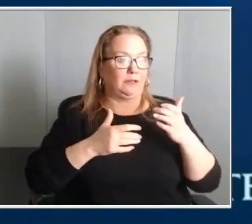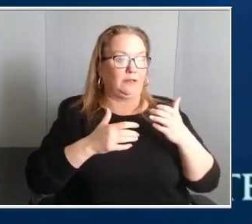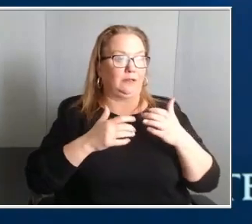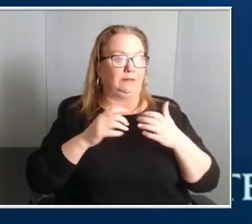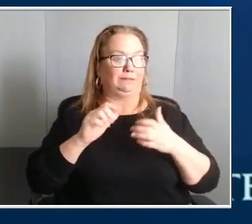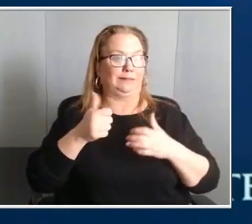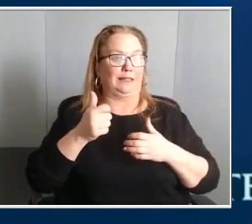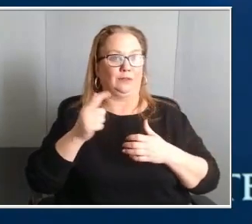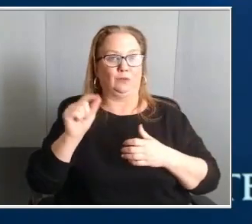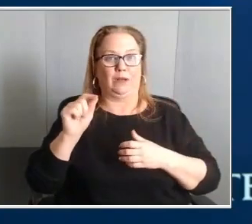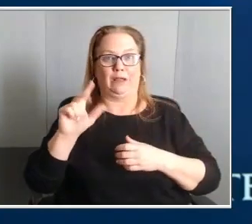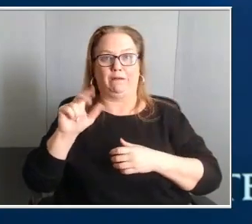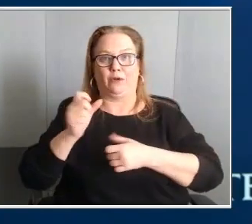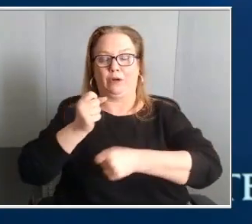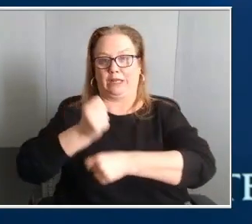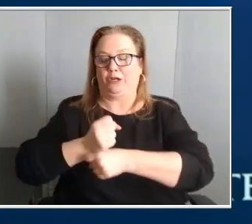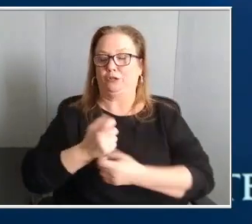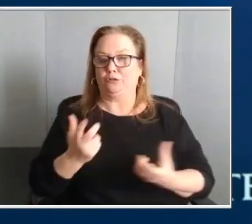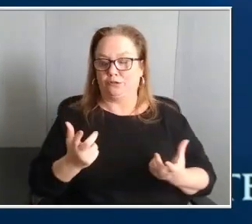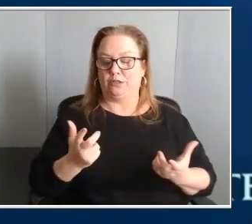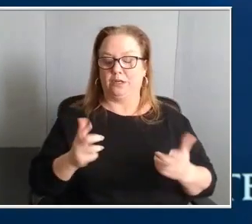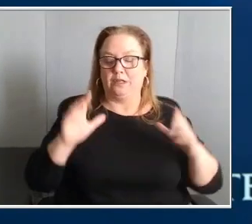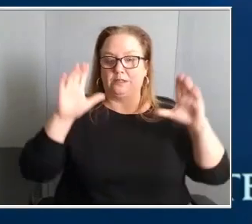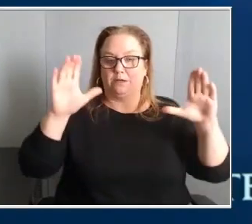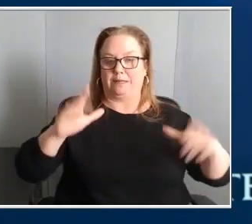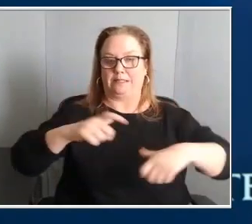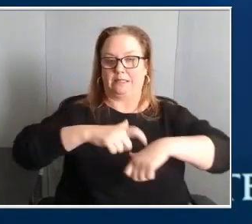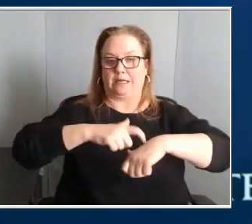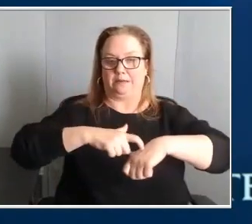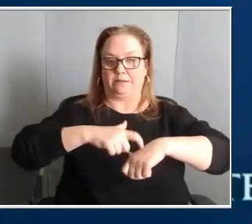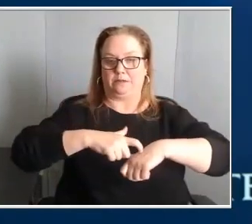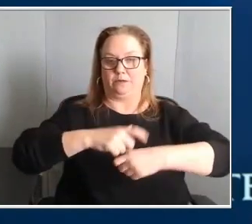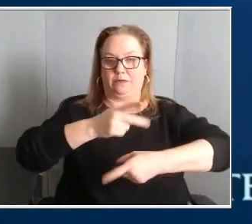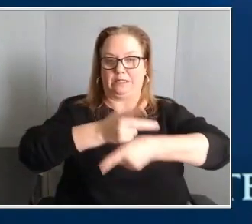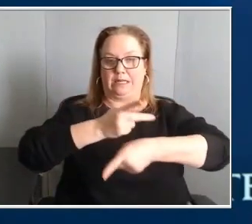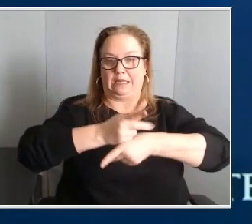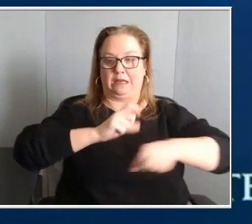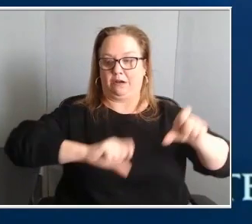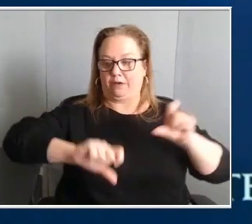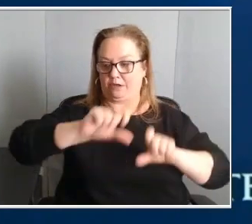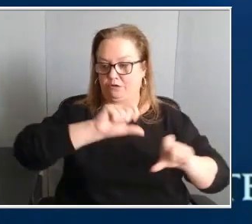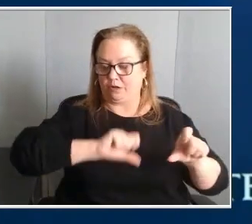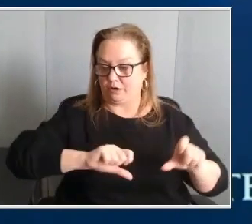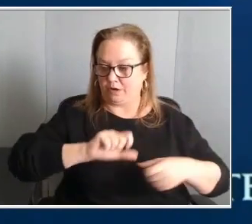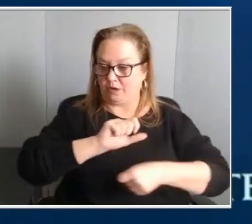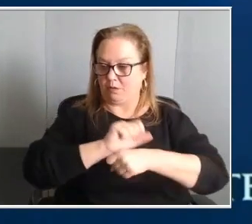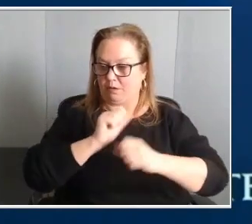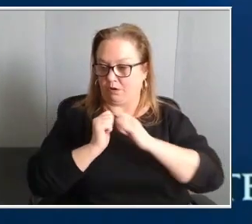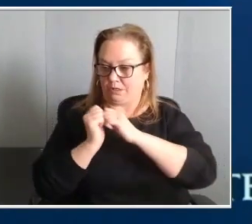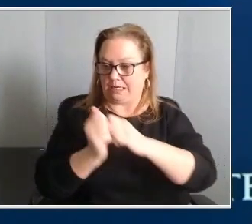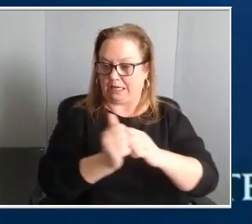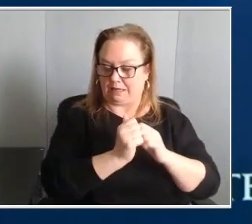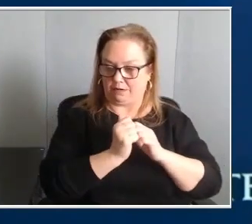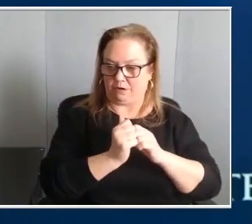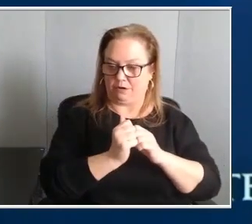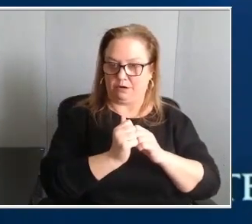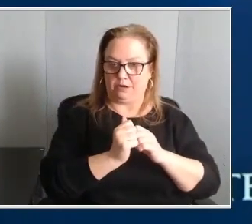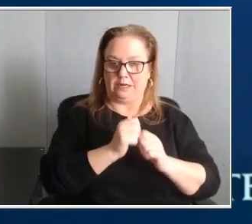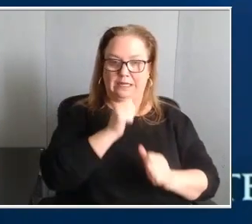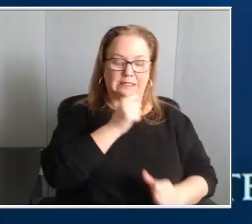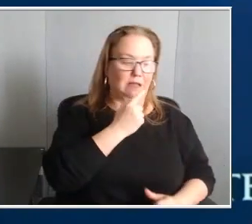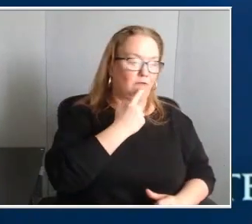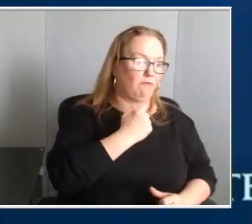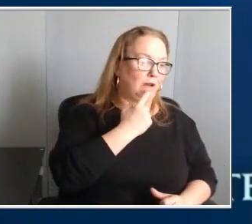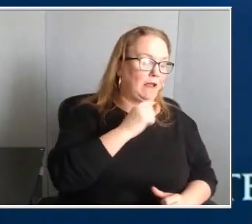These are amazing times, and it tells the story of what happens when we take care of each other and we work together well. It's not a red state, blue state